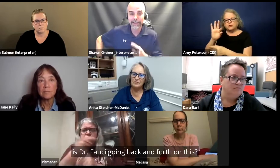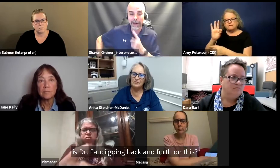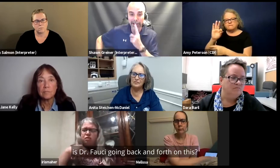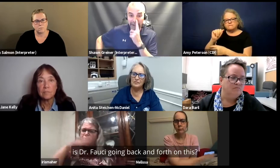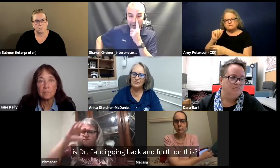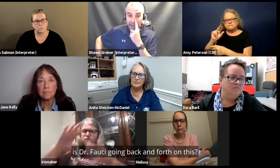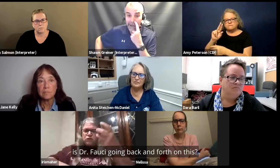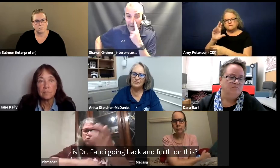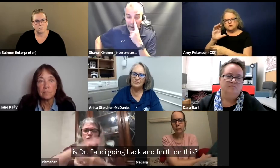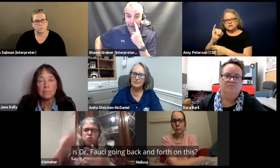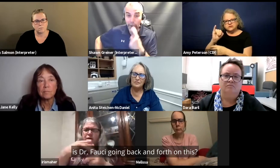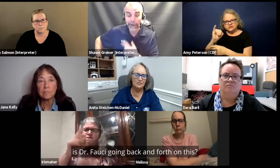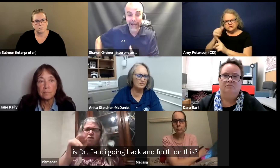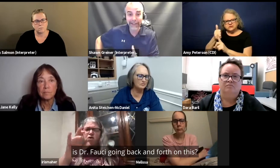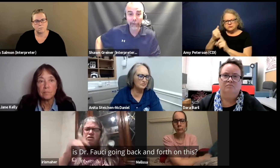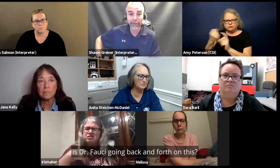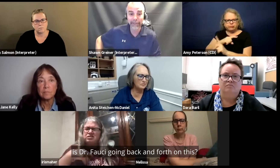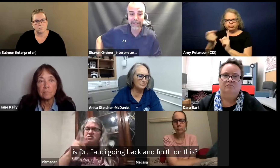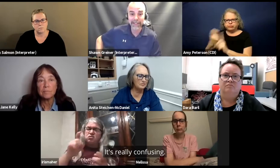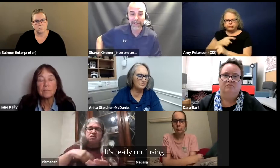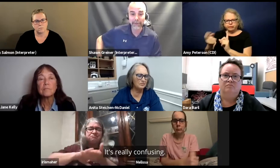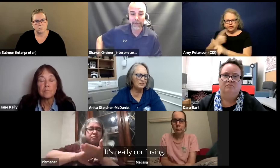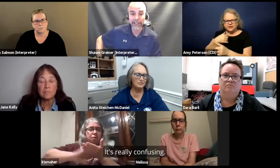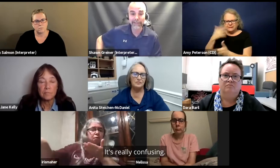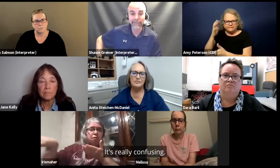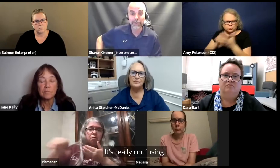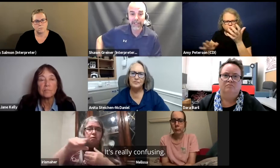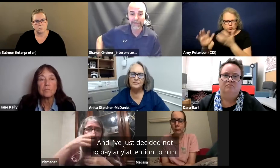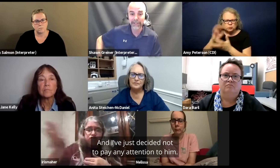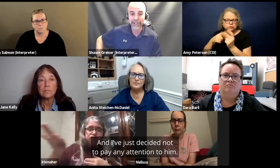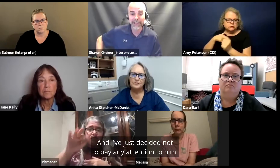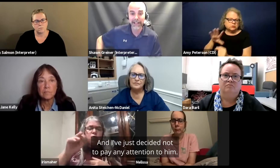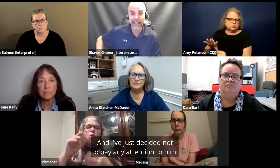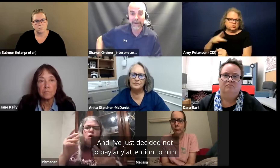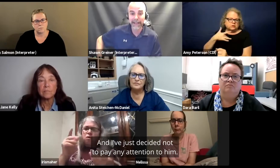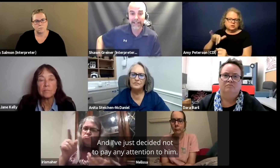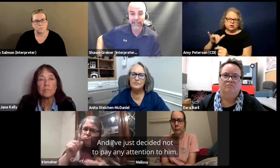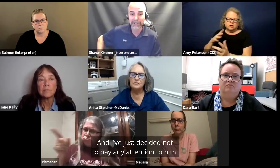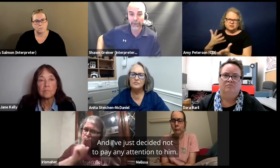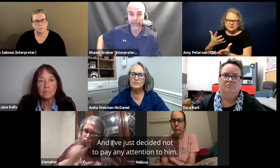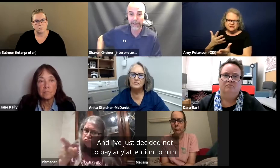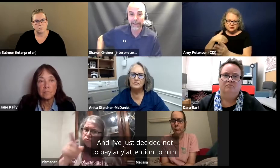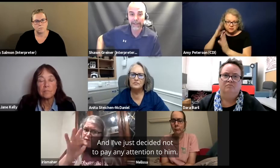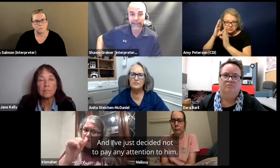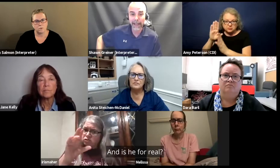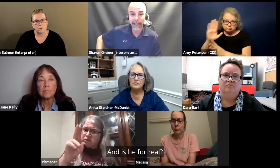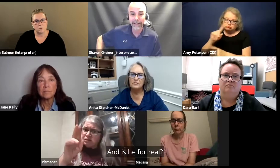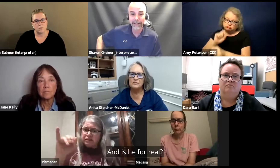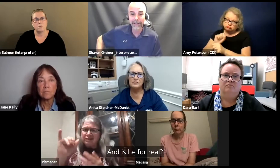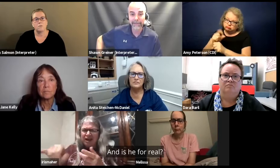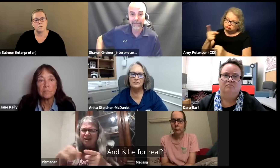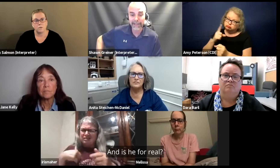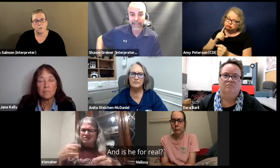is Dr. Fauci going back and forth on this? It's really confusing. I've just decided not to pay any attention to him.